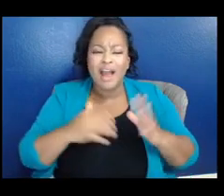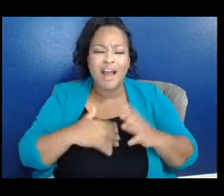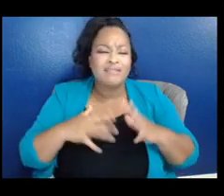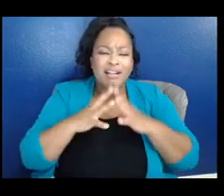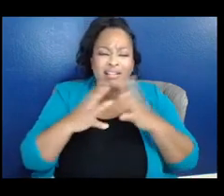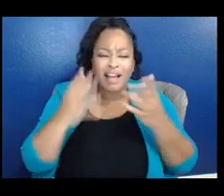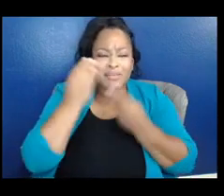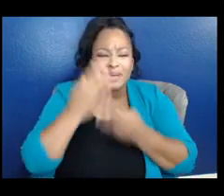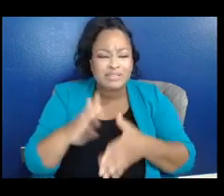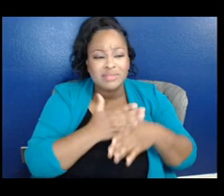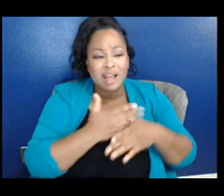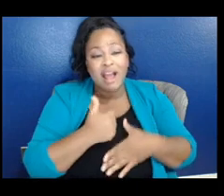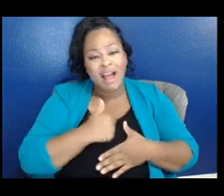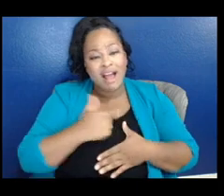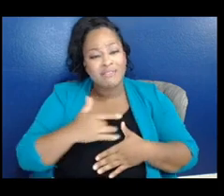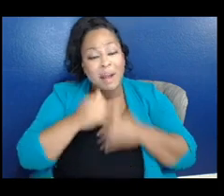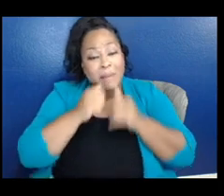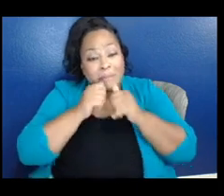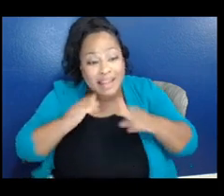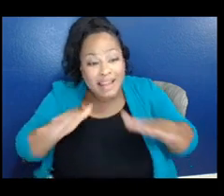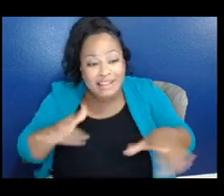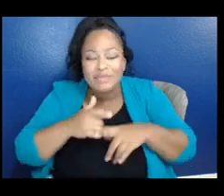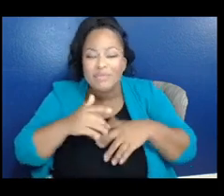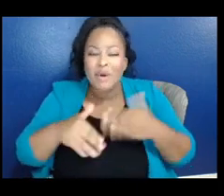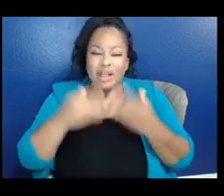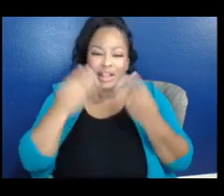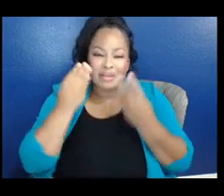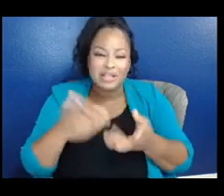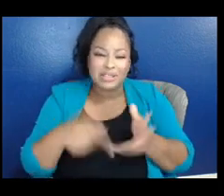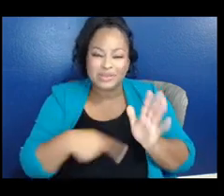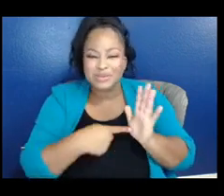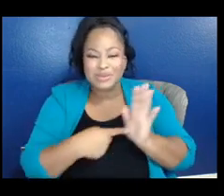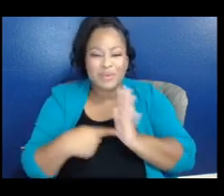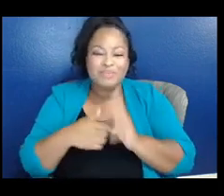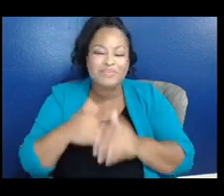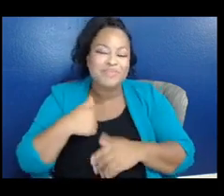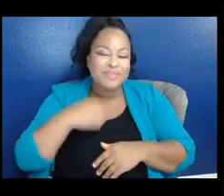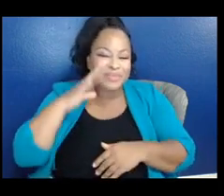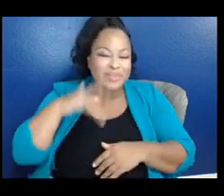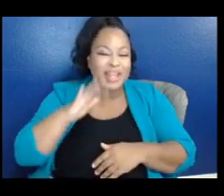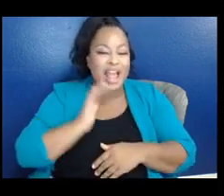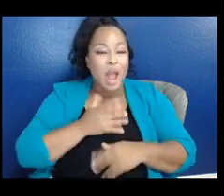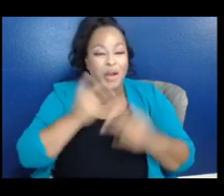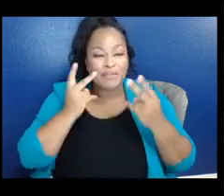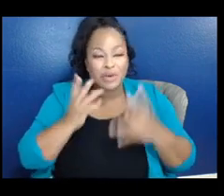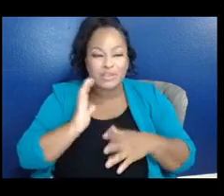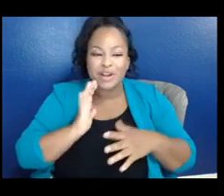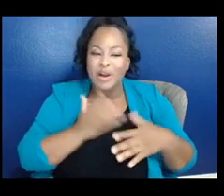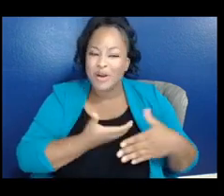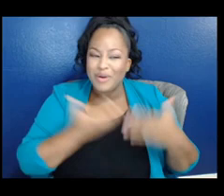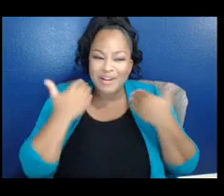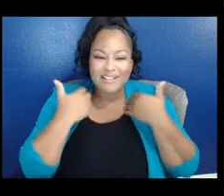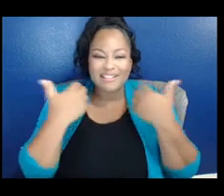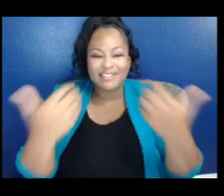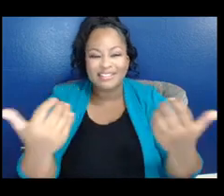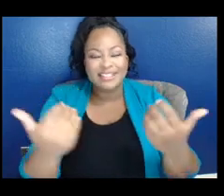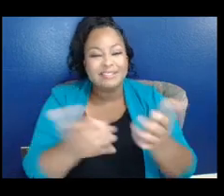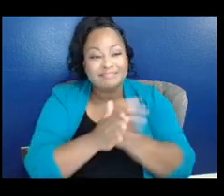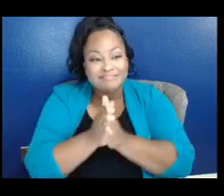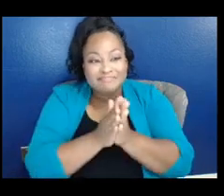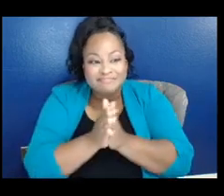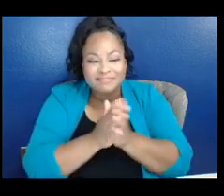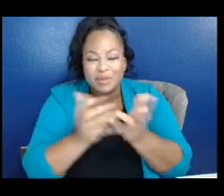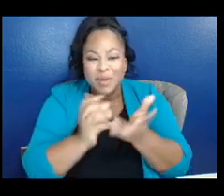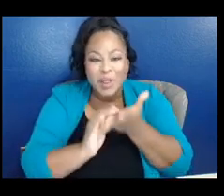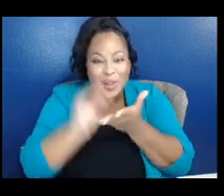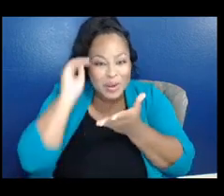of information. I personally feel blessed by all the information you've presented. I know our viewers, our audience are, you know,